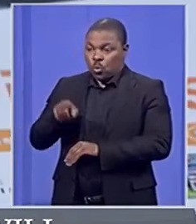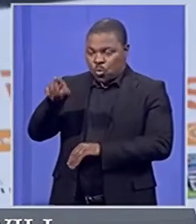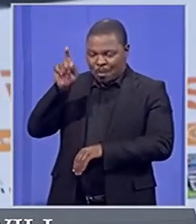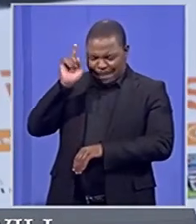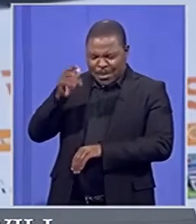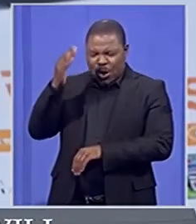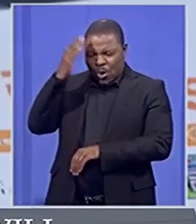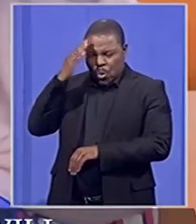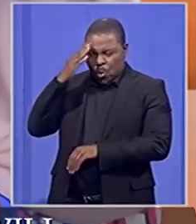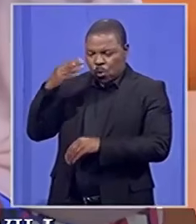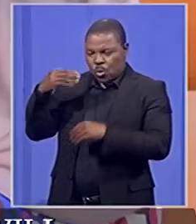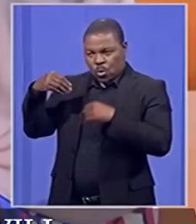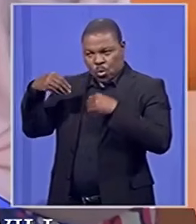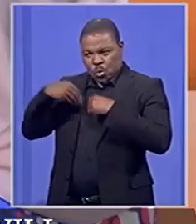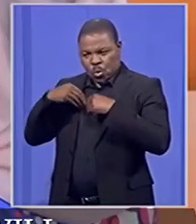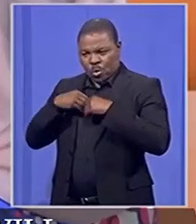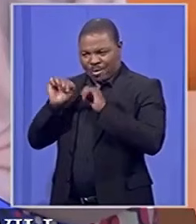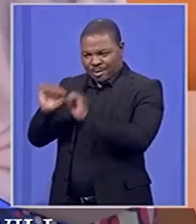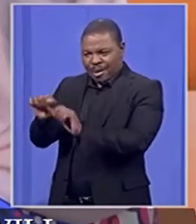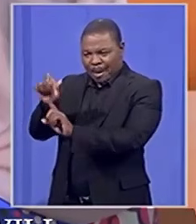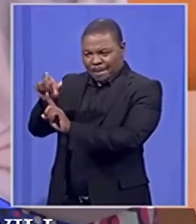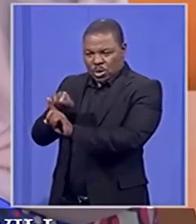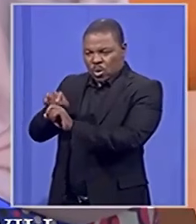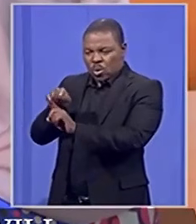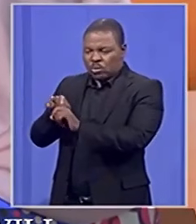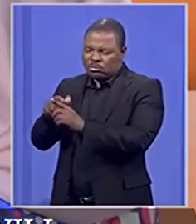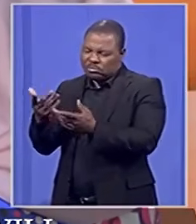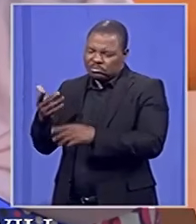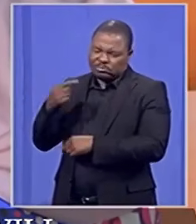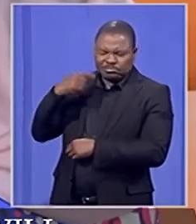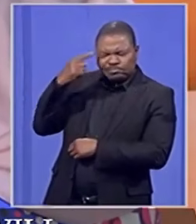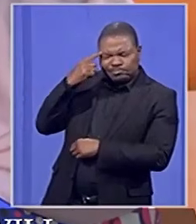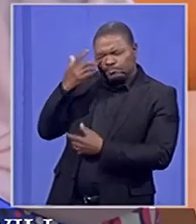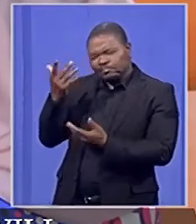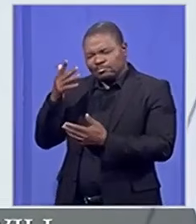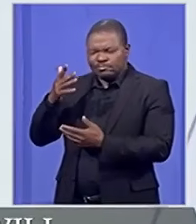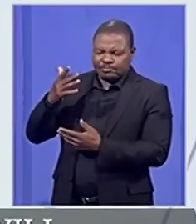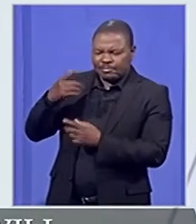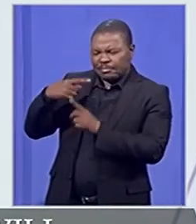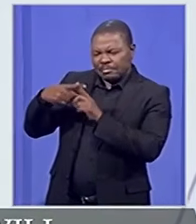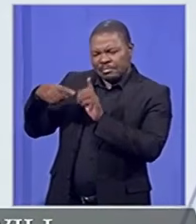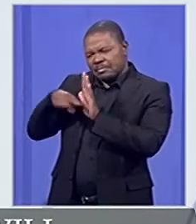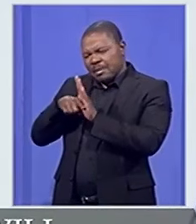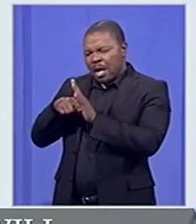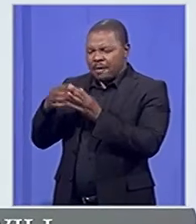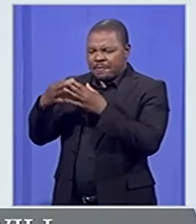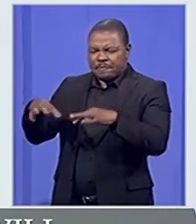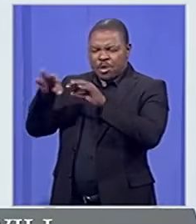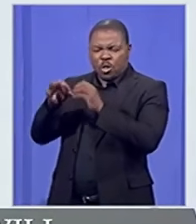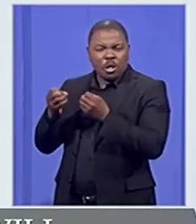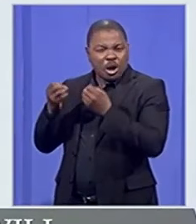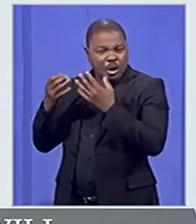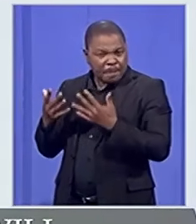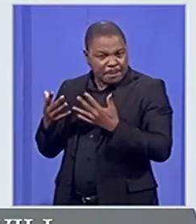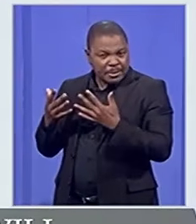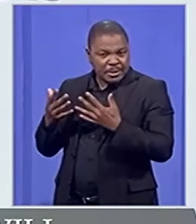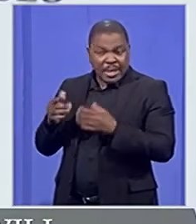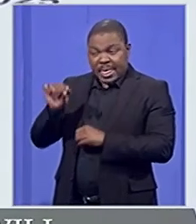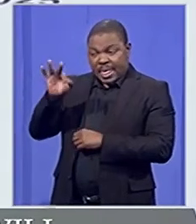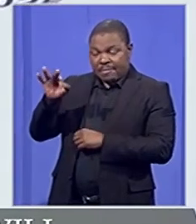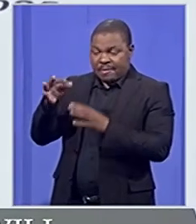tsa mofu ha le di kala hore e ka ba di fihla value ya bokae jwale e bang e le value